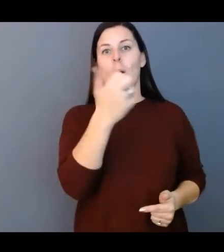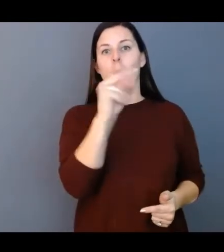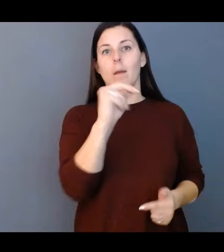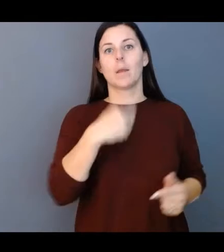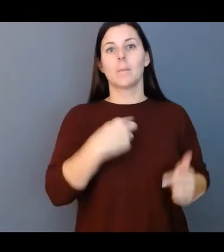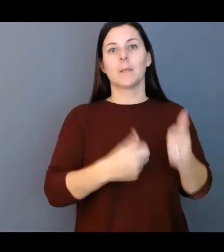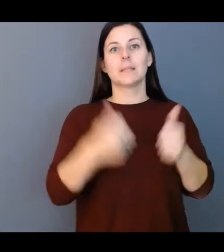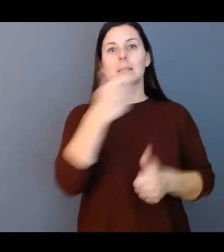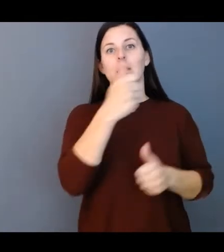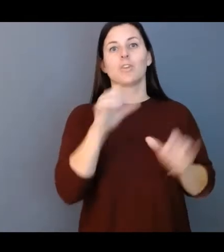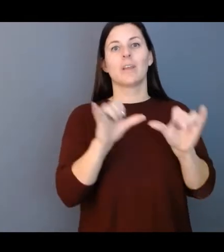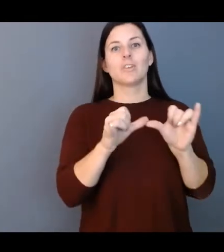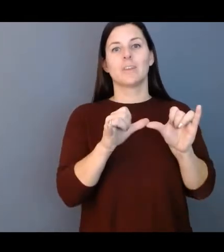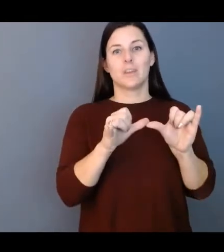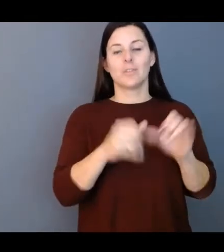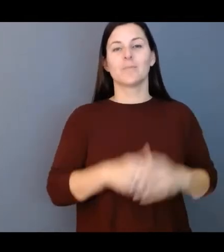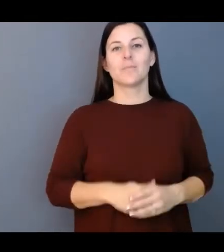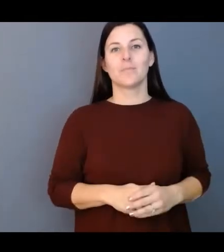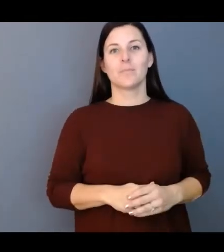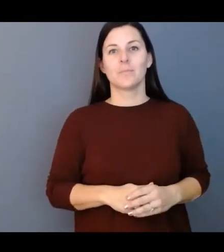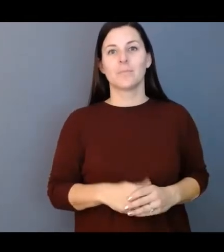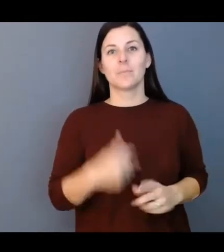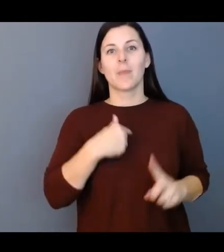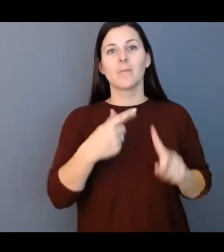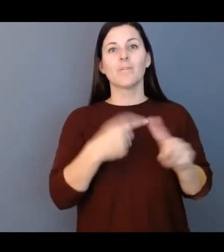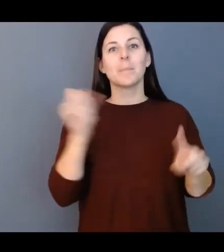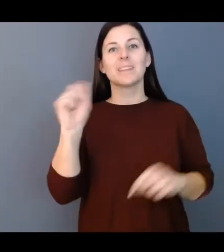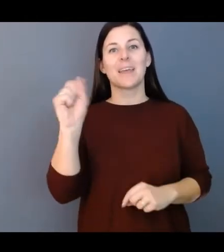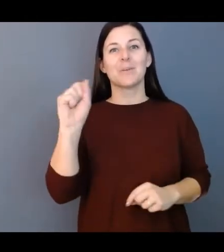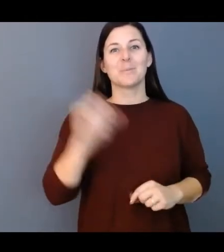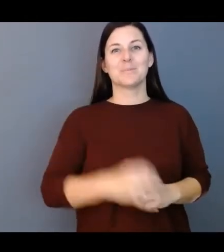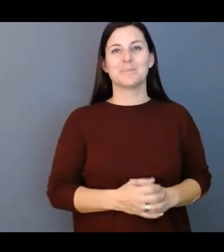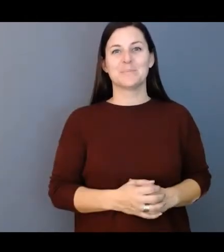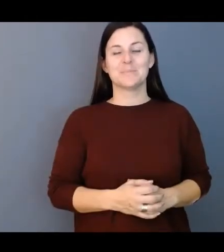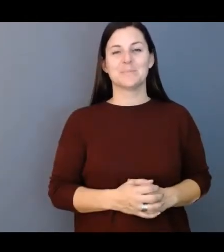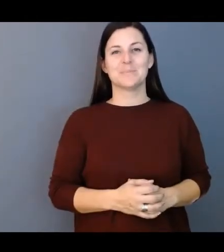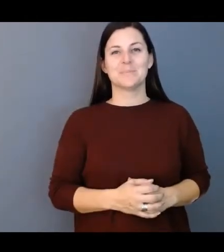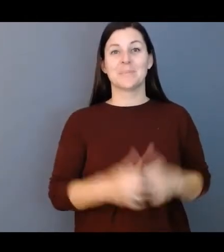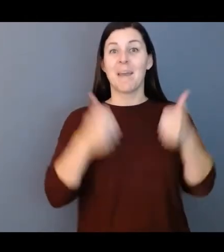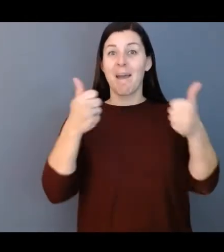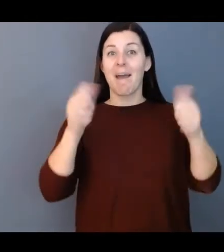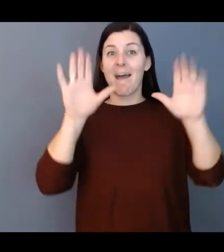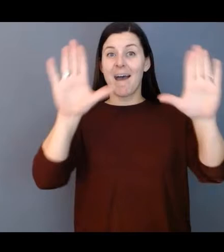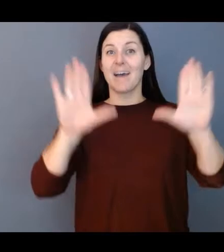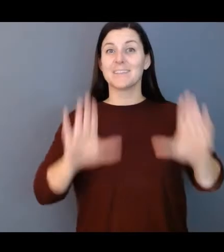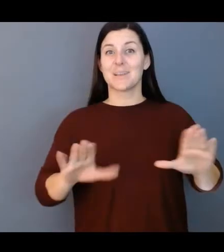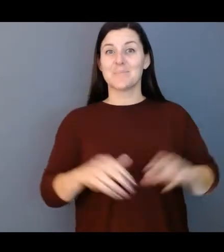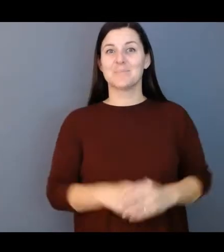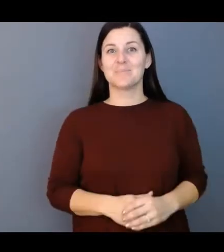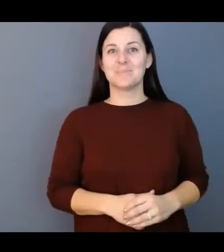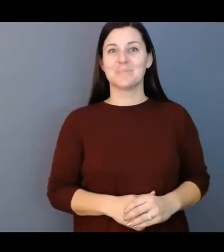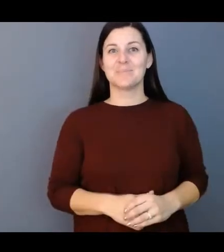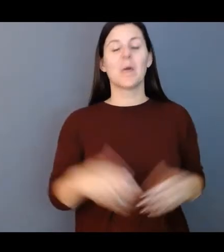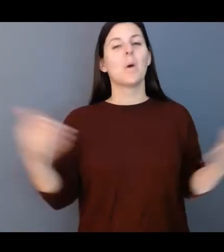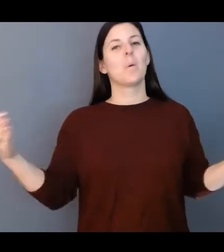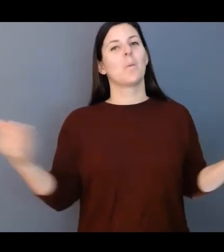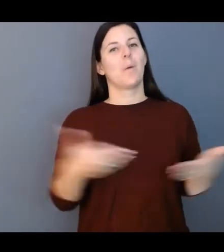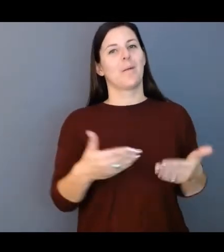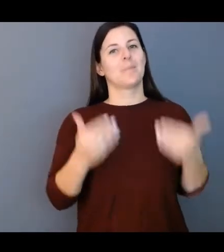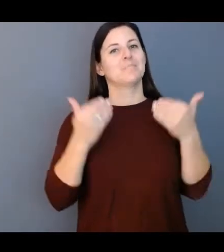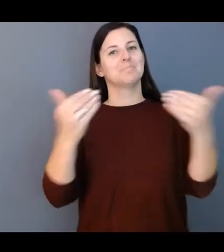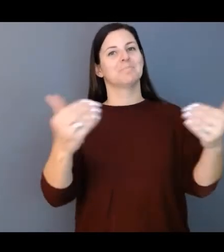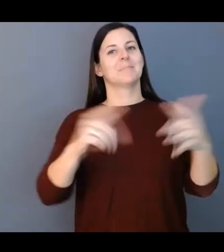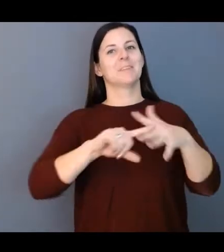I'm Mohan Hawandi. I'm a senior engineer in SageMaker team. I'm joining from Seattle. Awesome. So